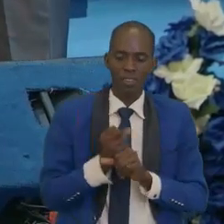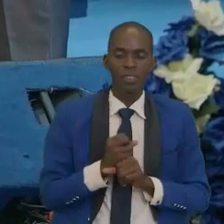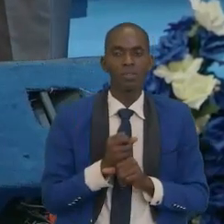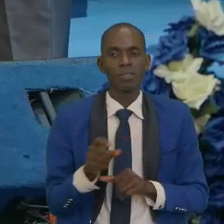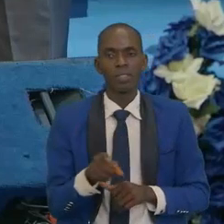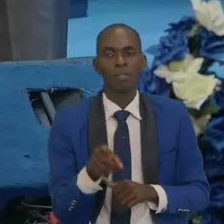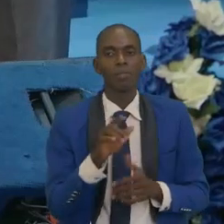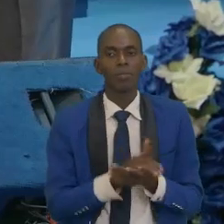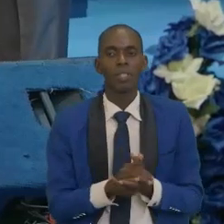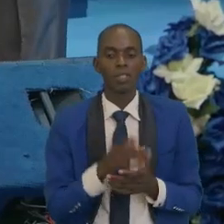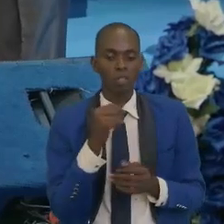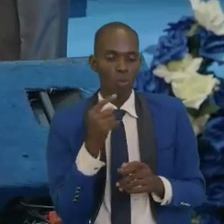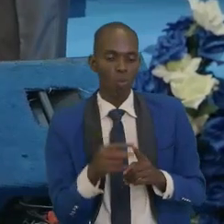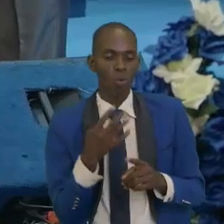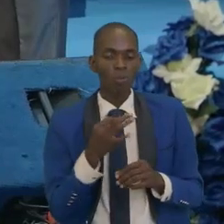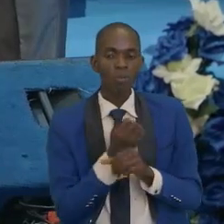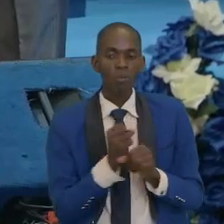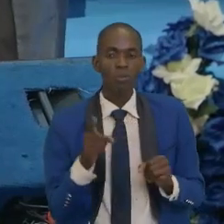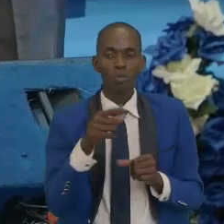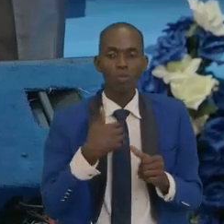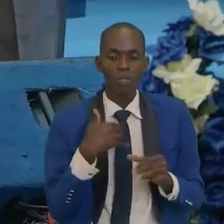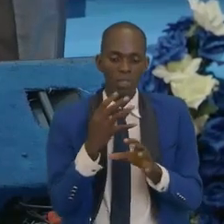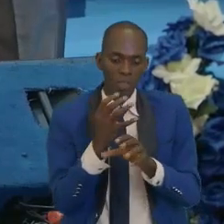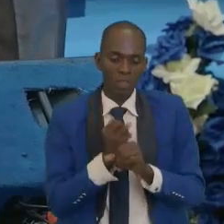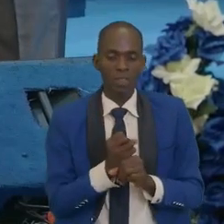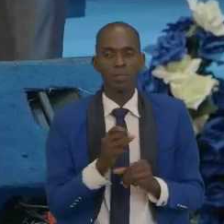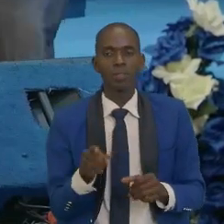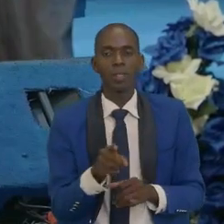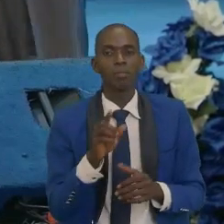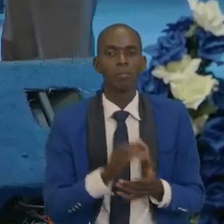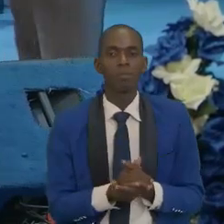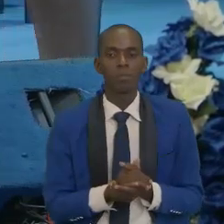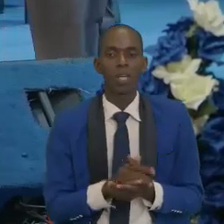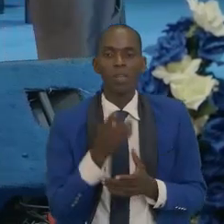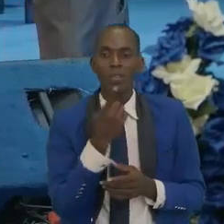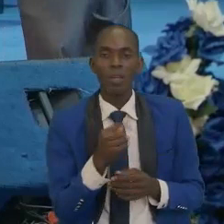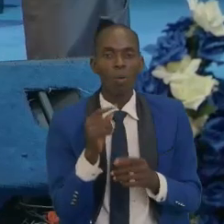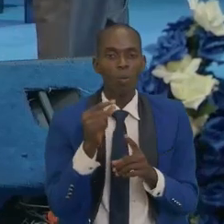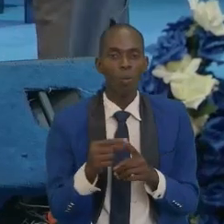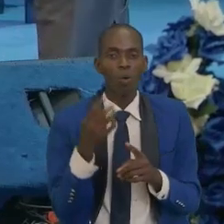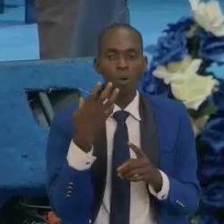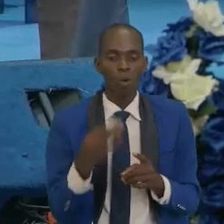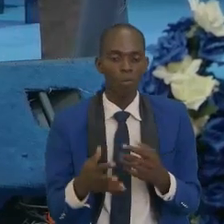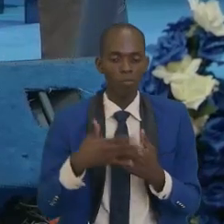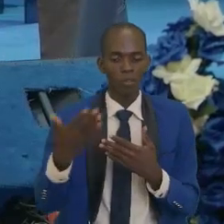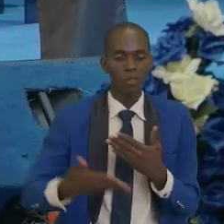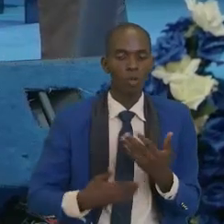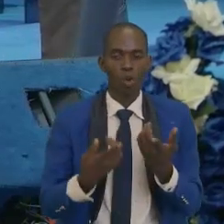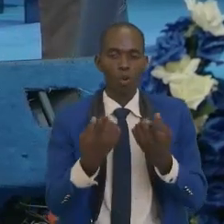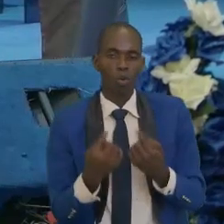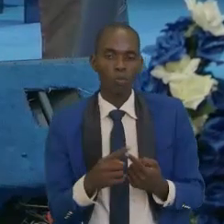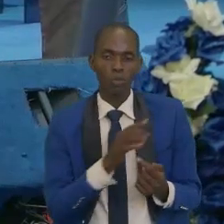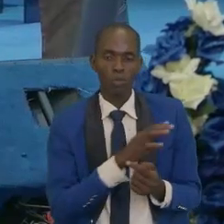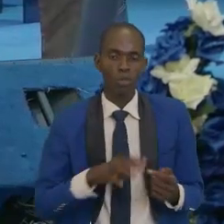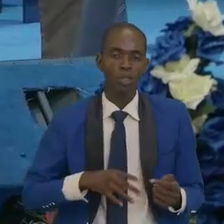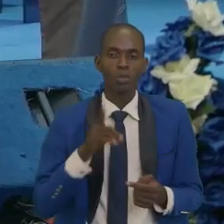The word of salvation, they have received them. The word of invitation come to Christ, they have